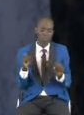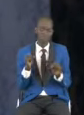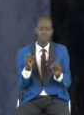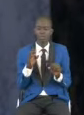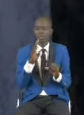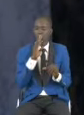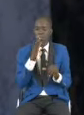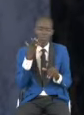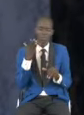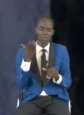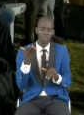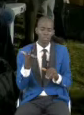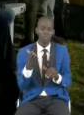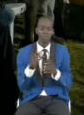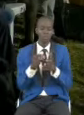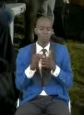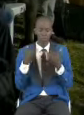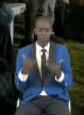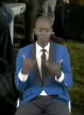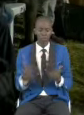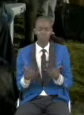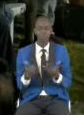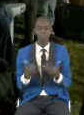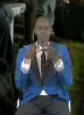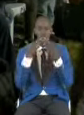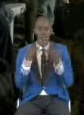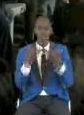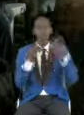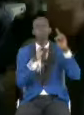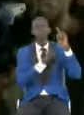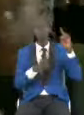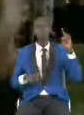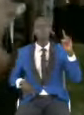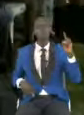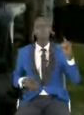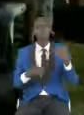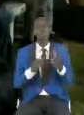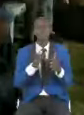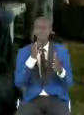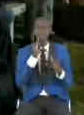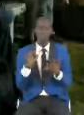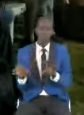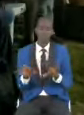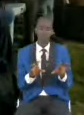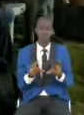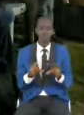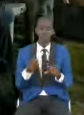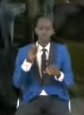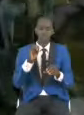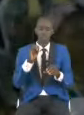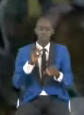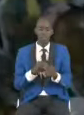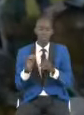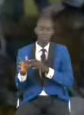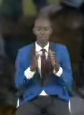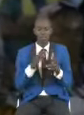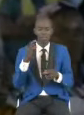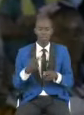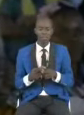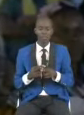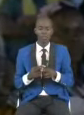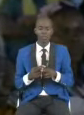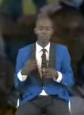theirs right now. Thank you, Lord. We know it is done. In Jesus'